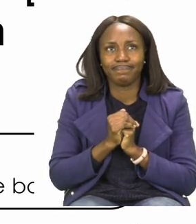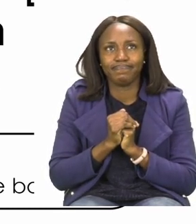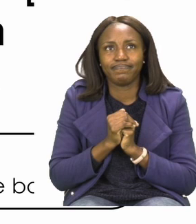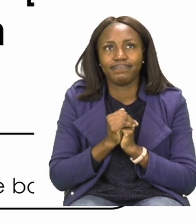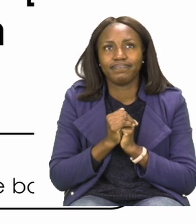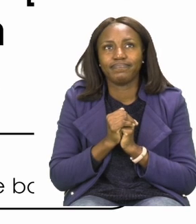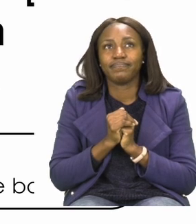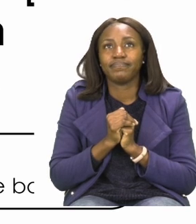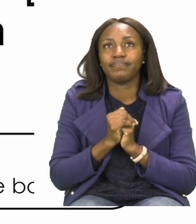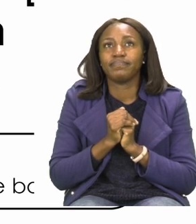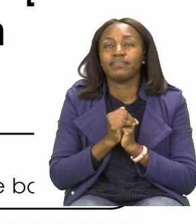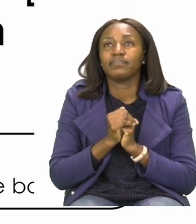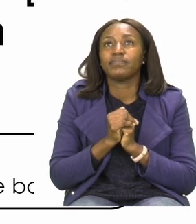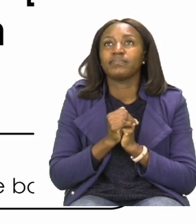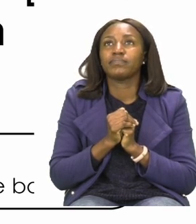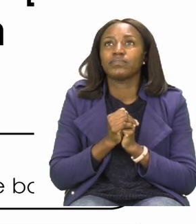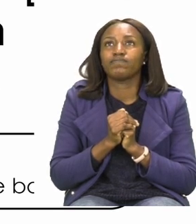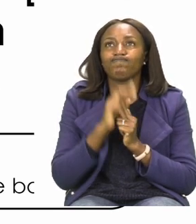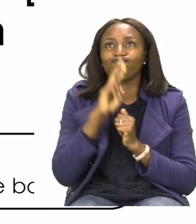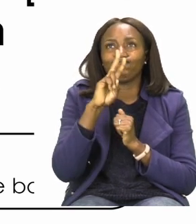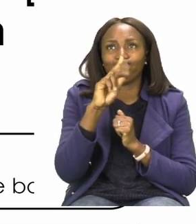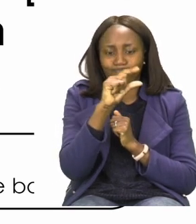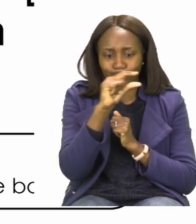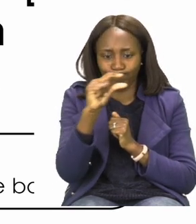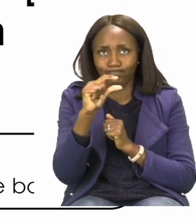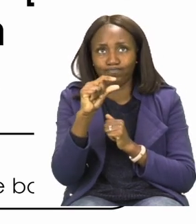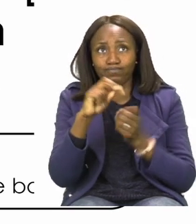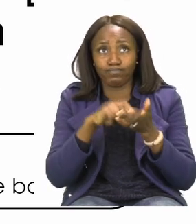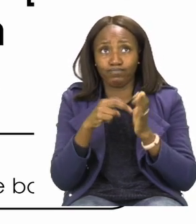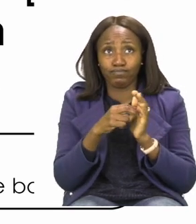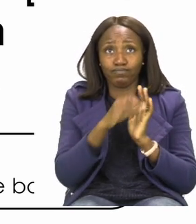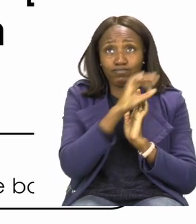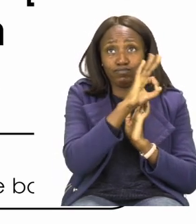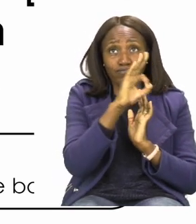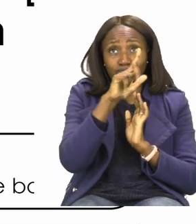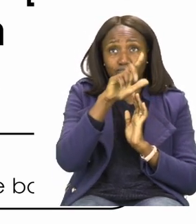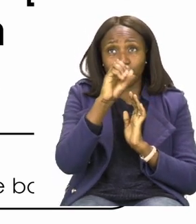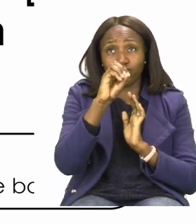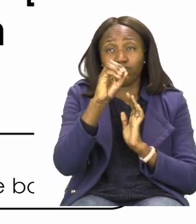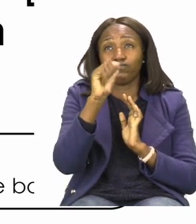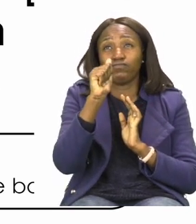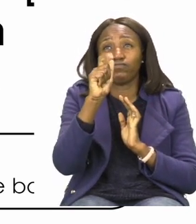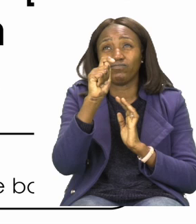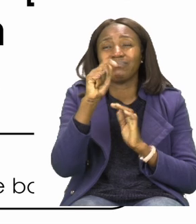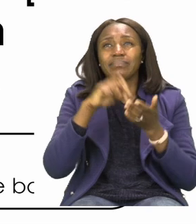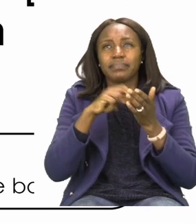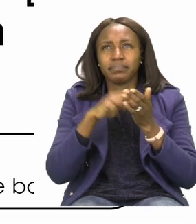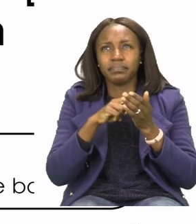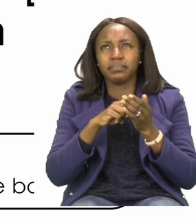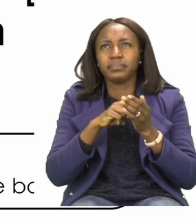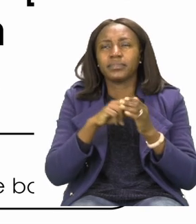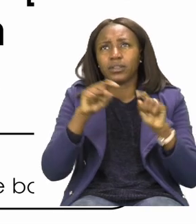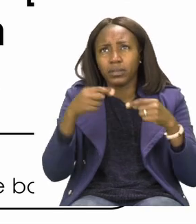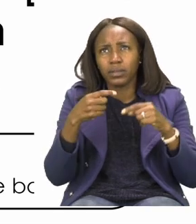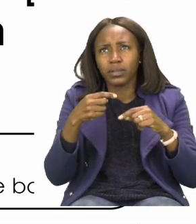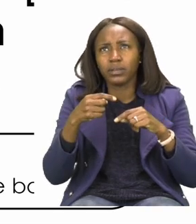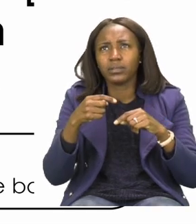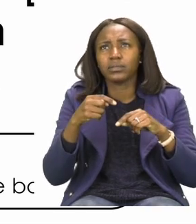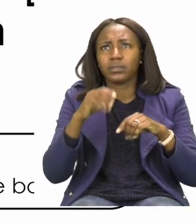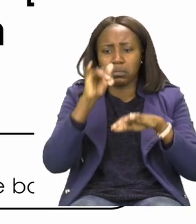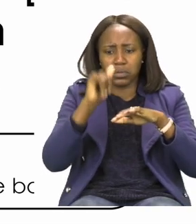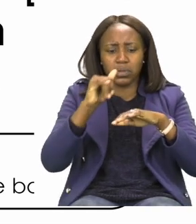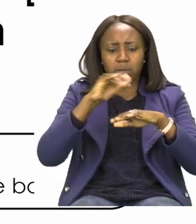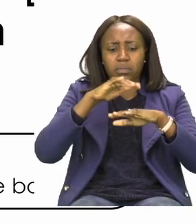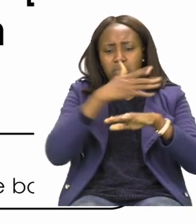They're giving us the meaning of sink or float. Float means